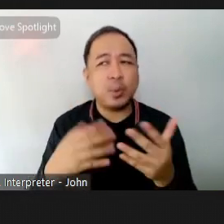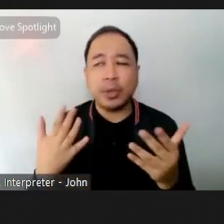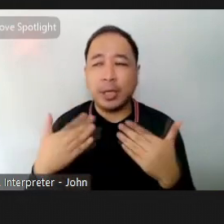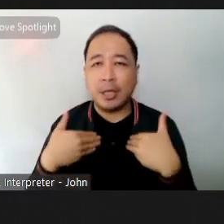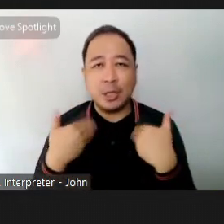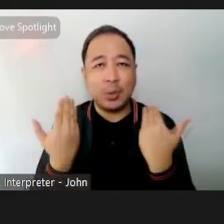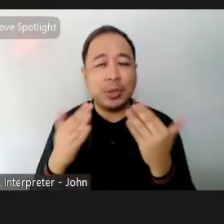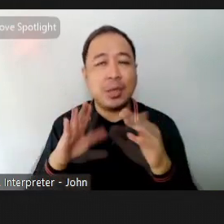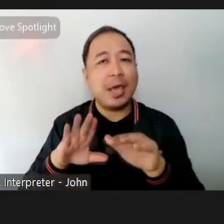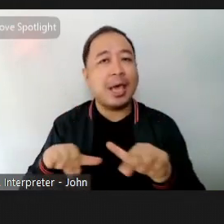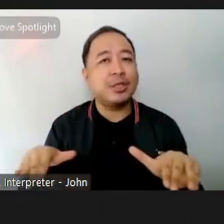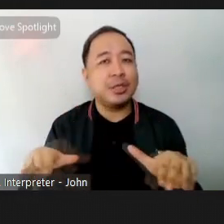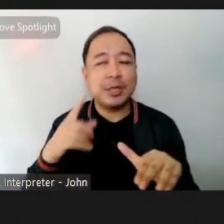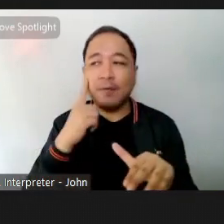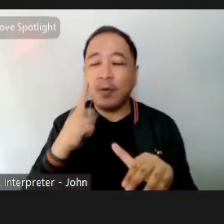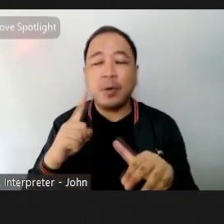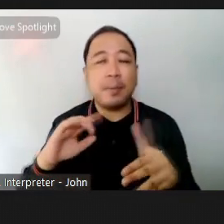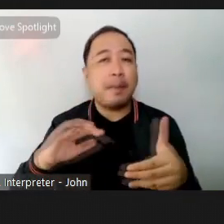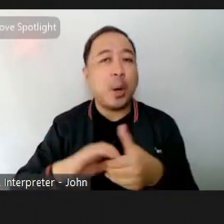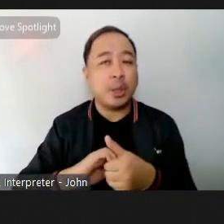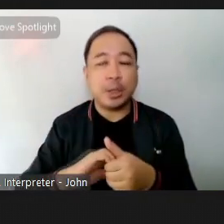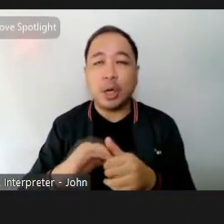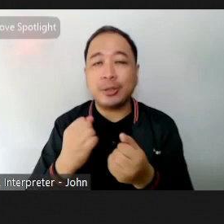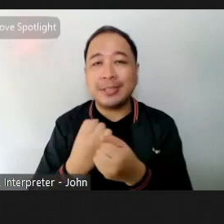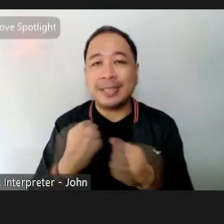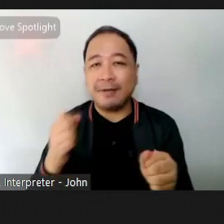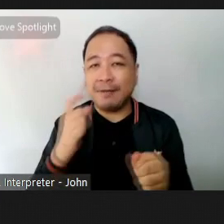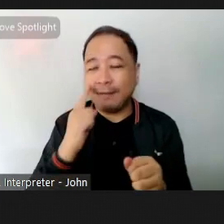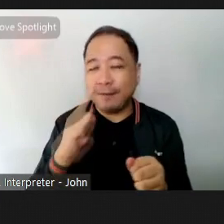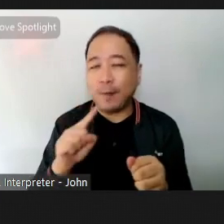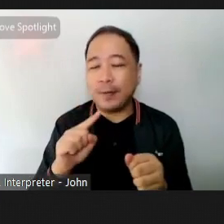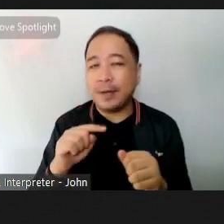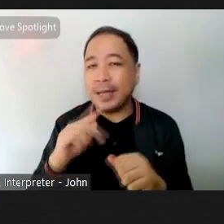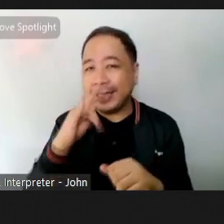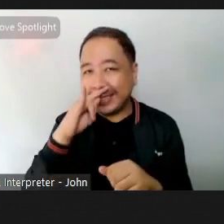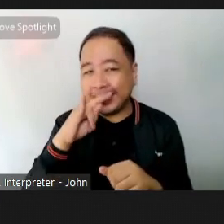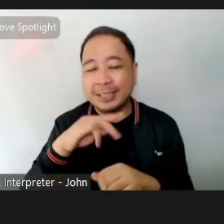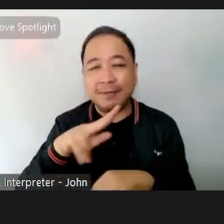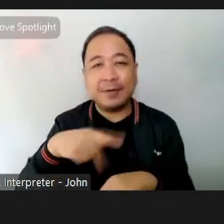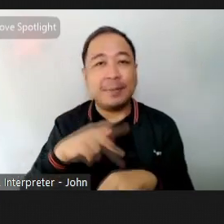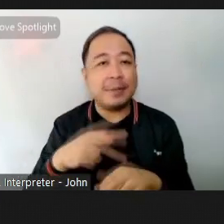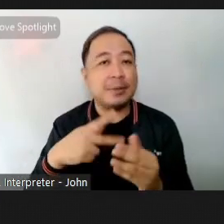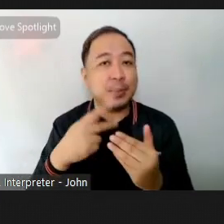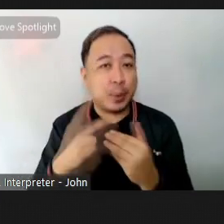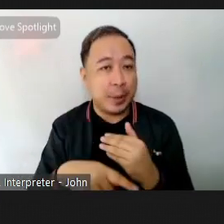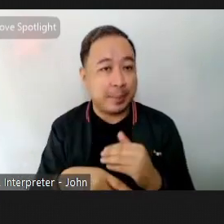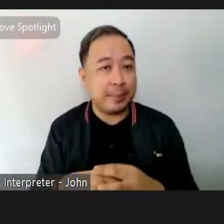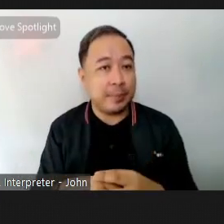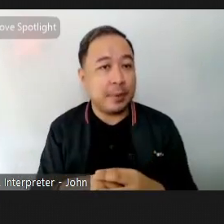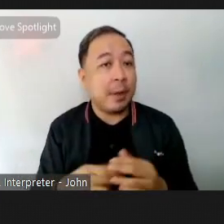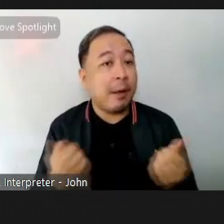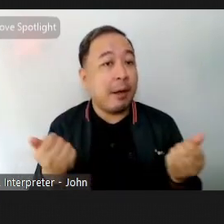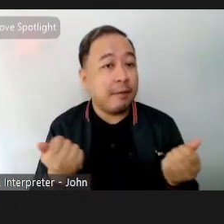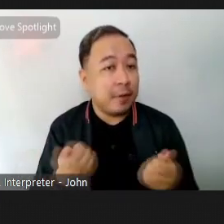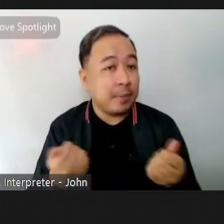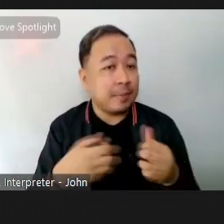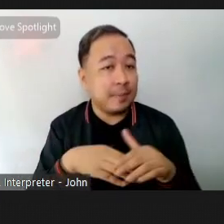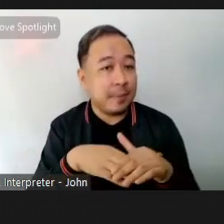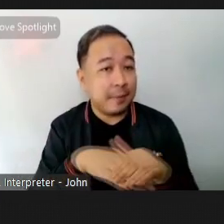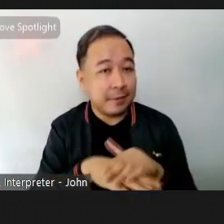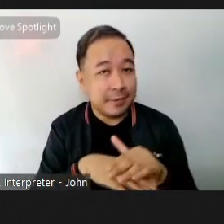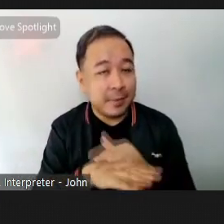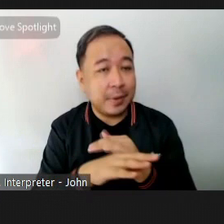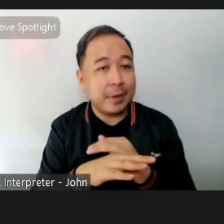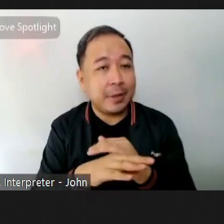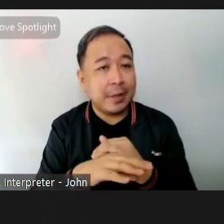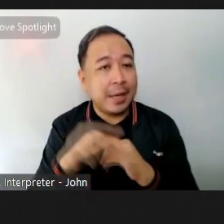children para sa Safer Kids Philippines program under Component 3. We have availability and accessibility of